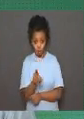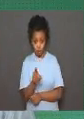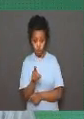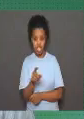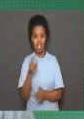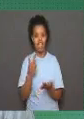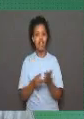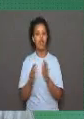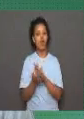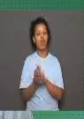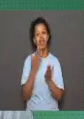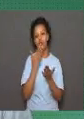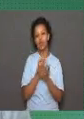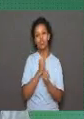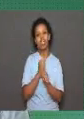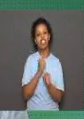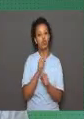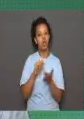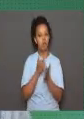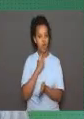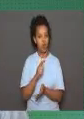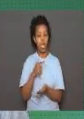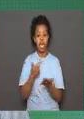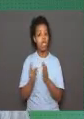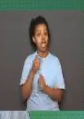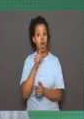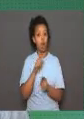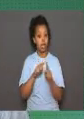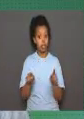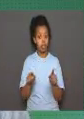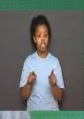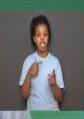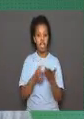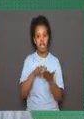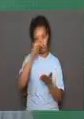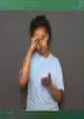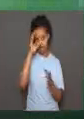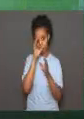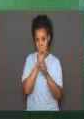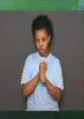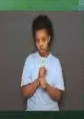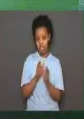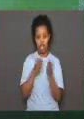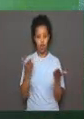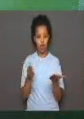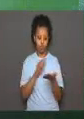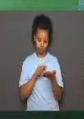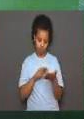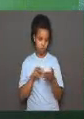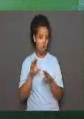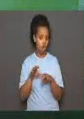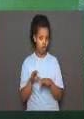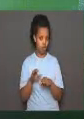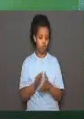are doing great. If not, please review your notes at the end of the lesson. As we have